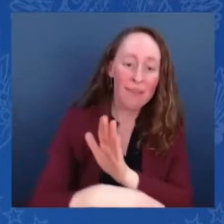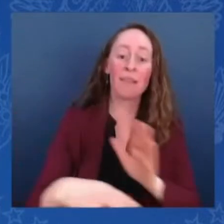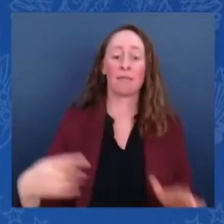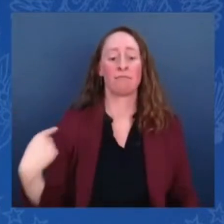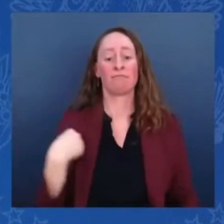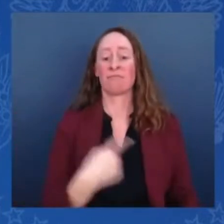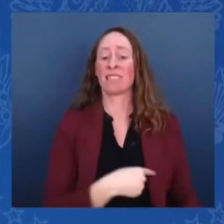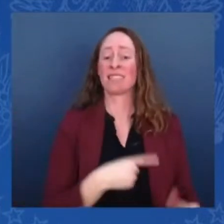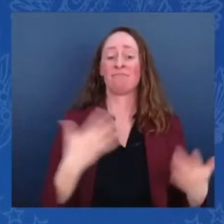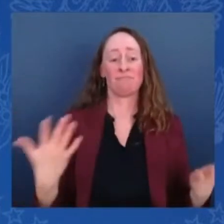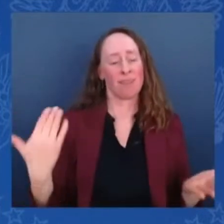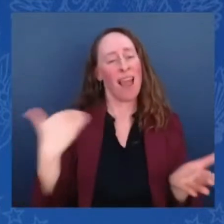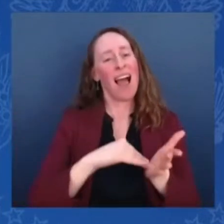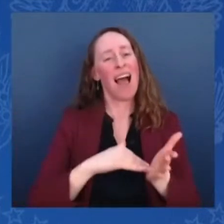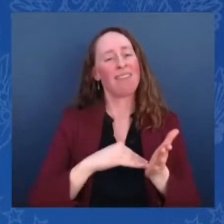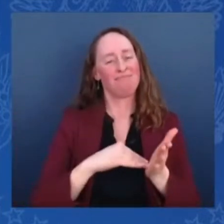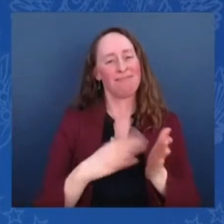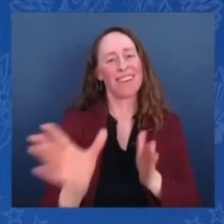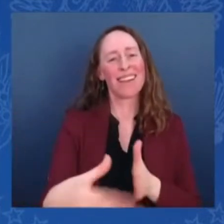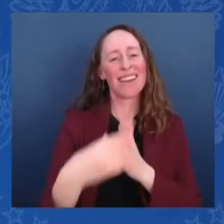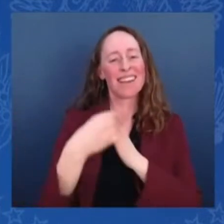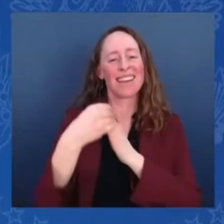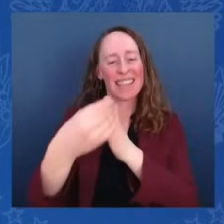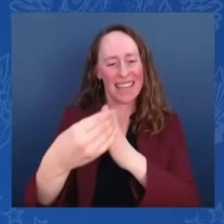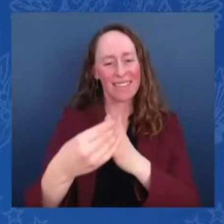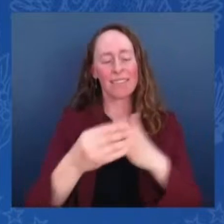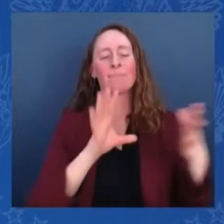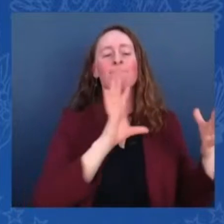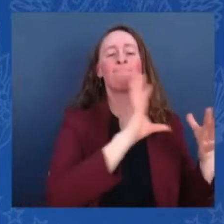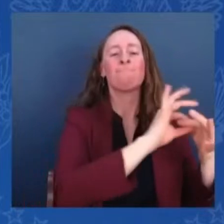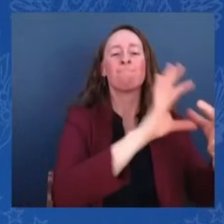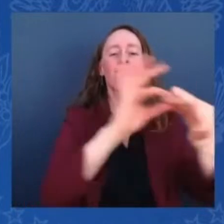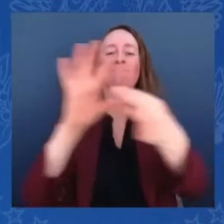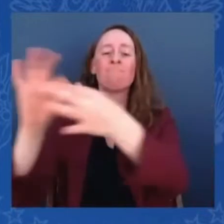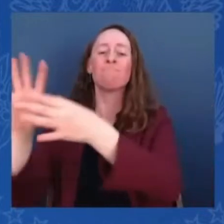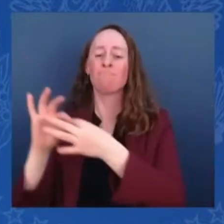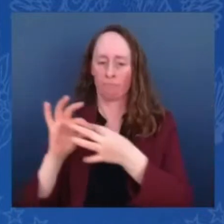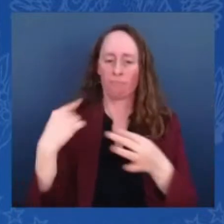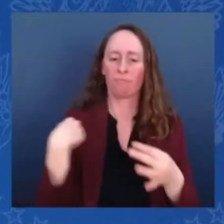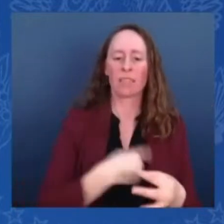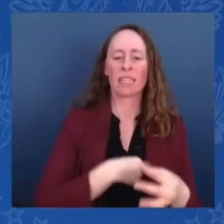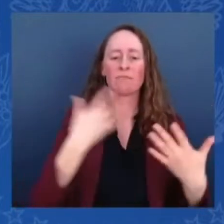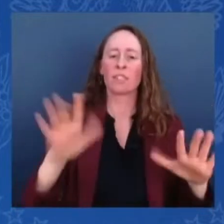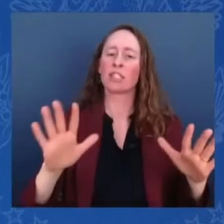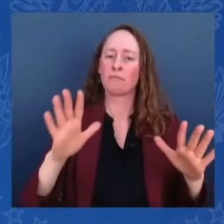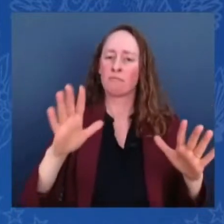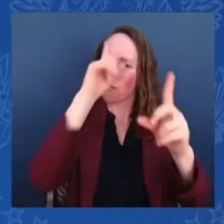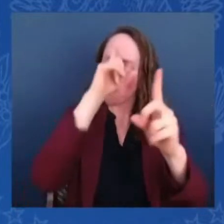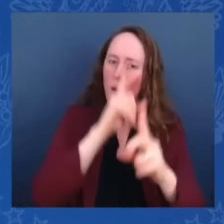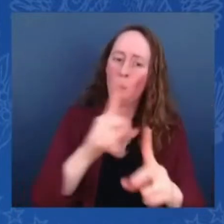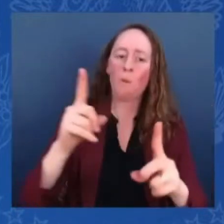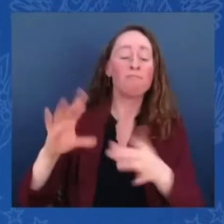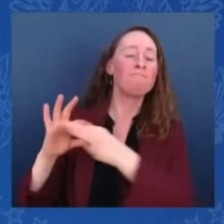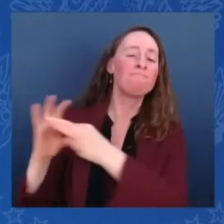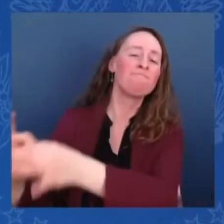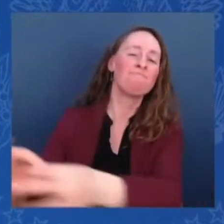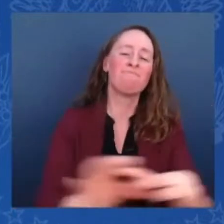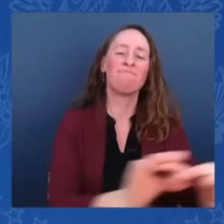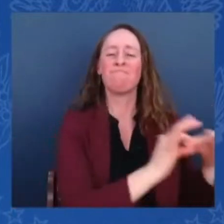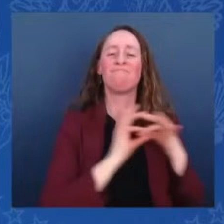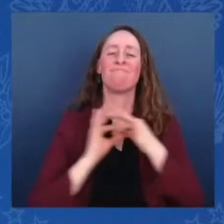uniting countries, setting the agenda, bringing others together behind our plans and